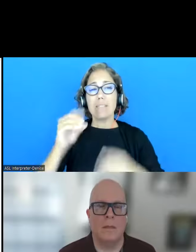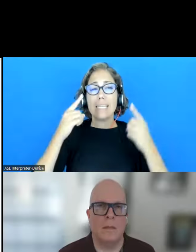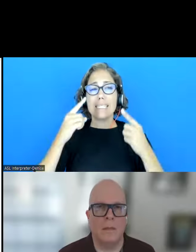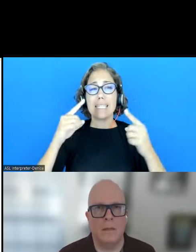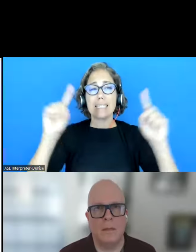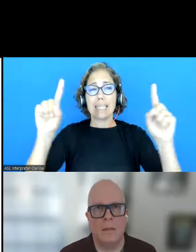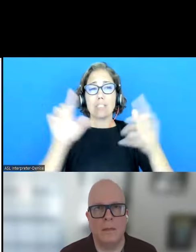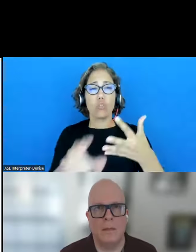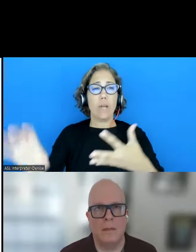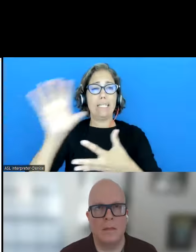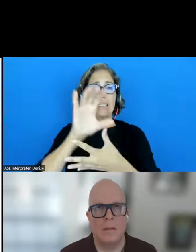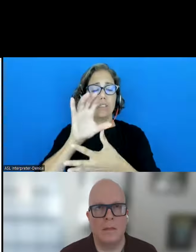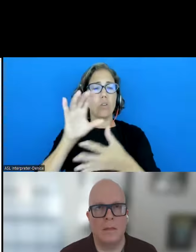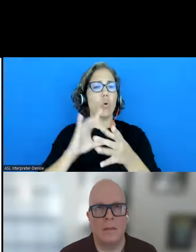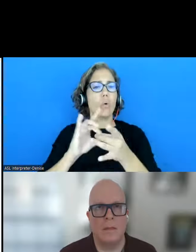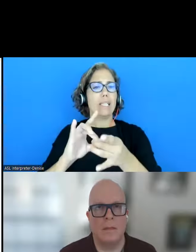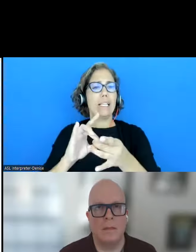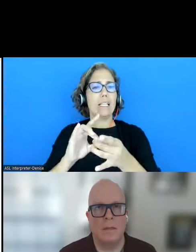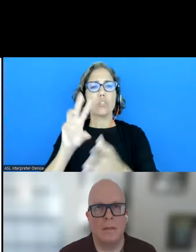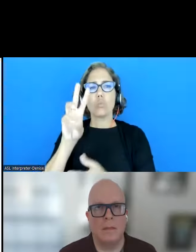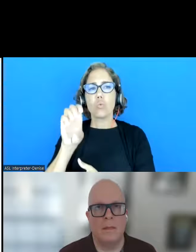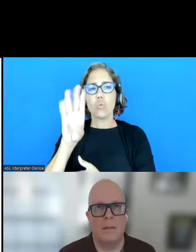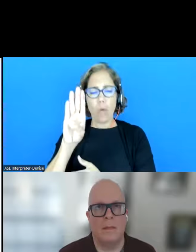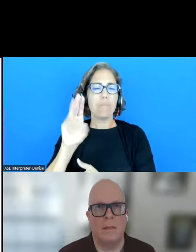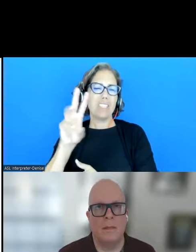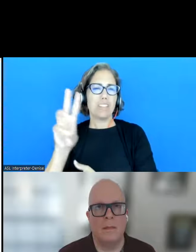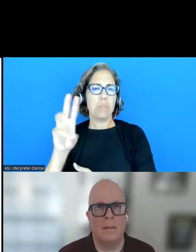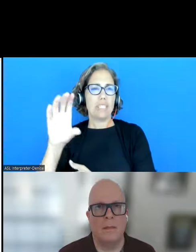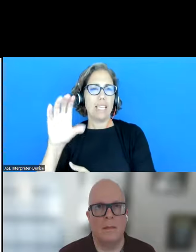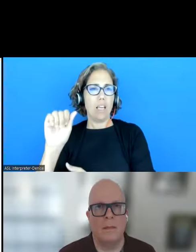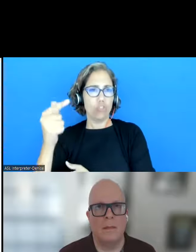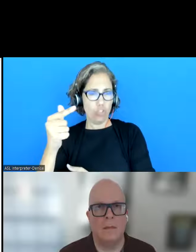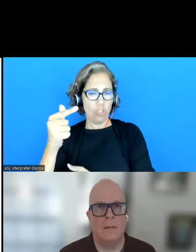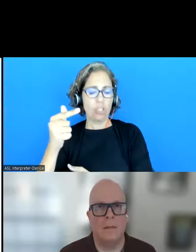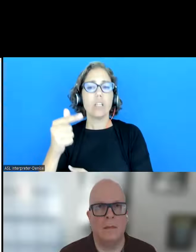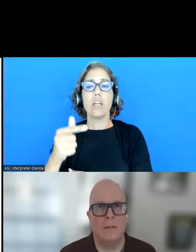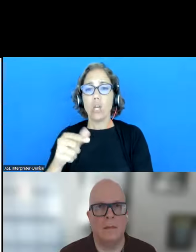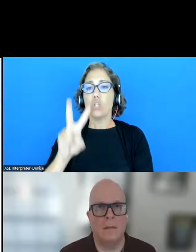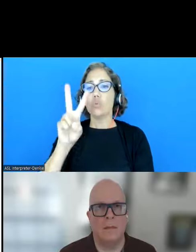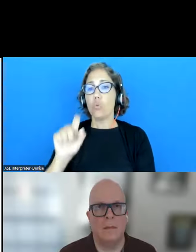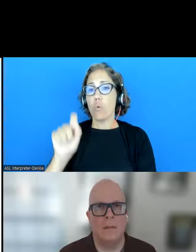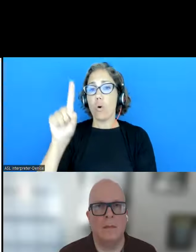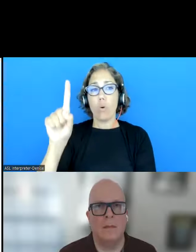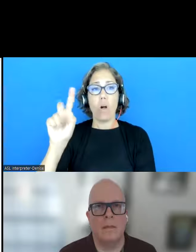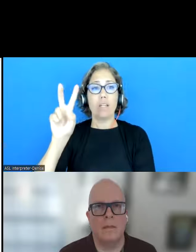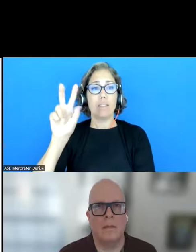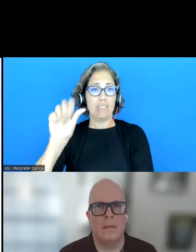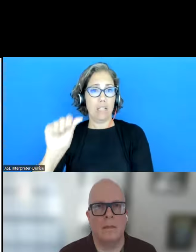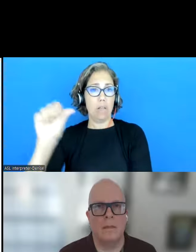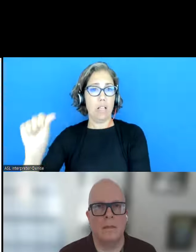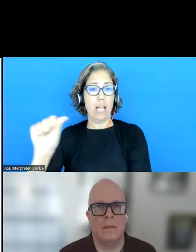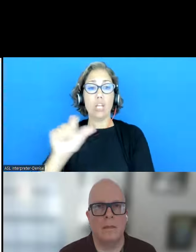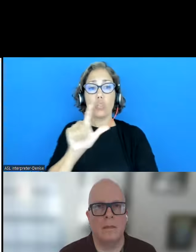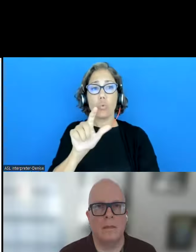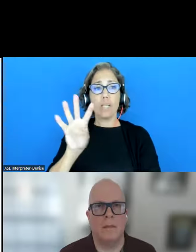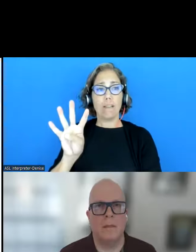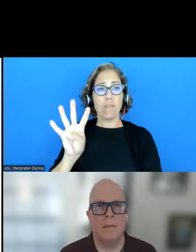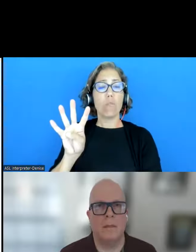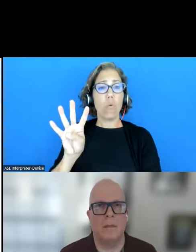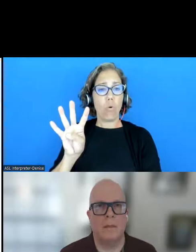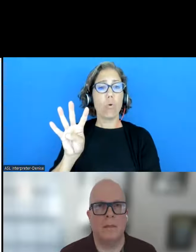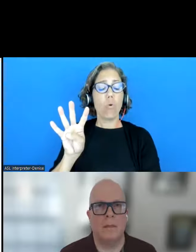criteria related to the Web Content Accessibility Guideline 2.1 AA, 24 are related